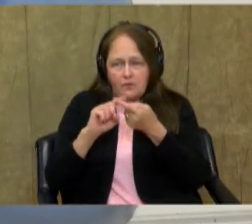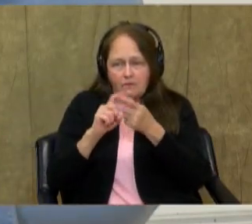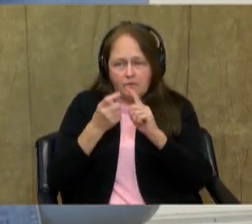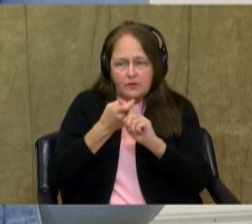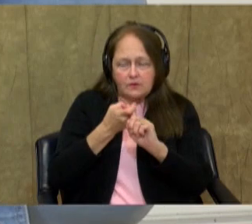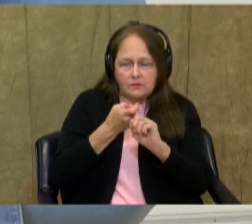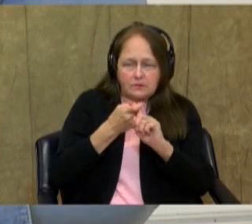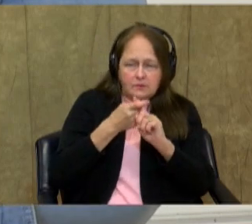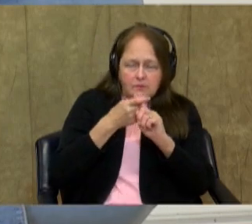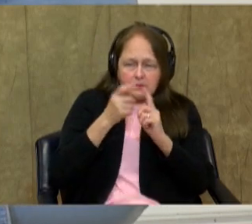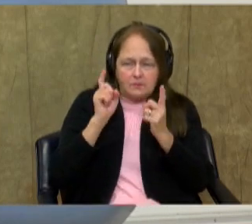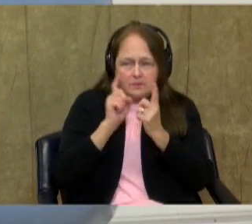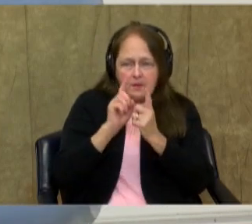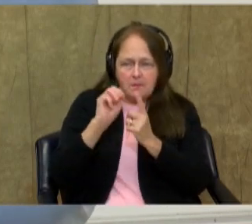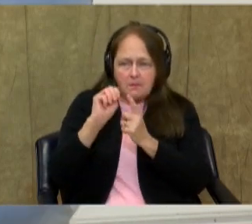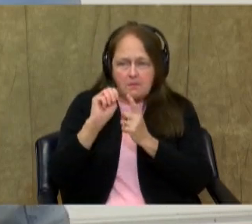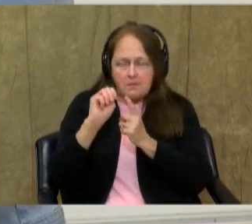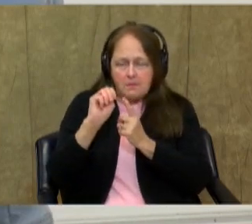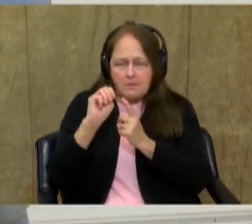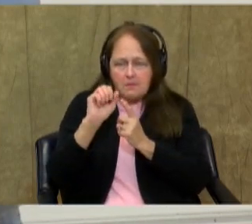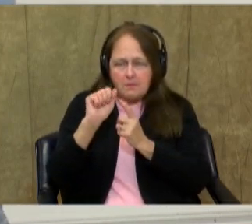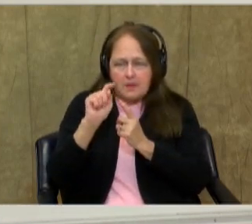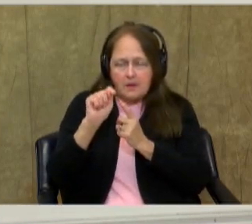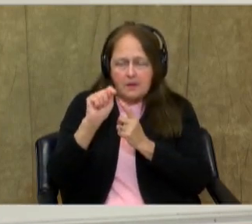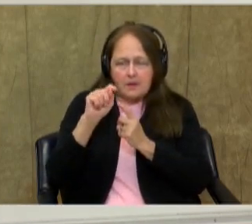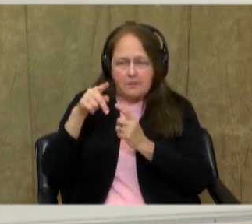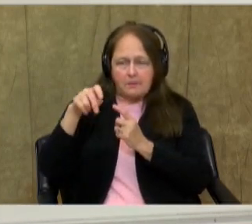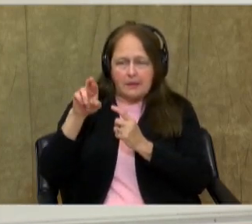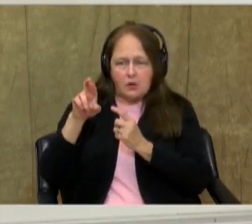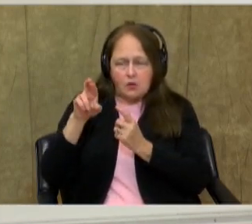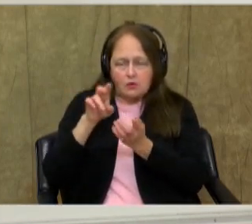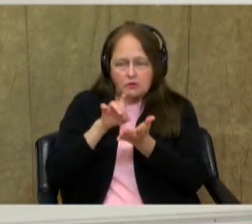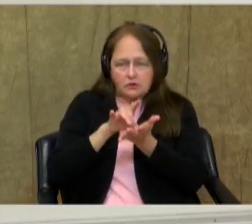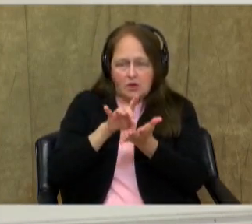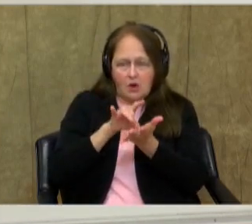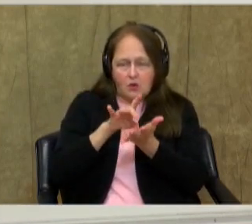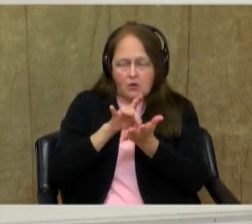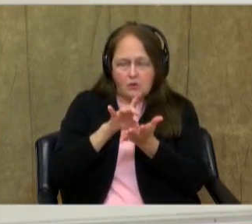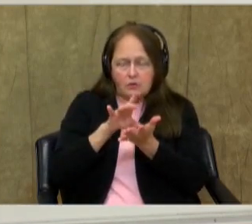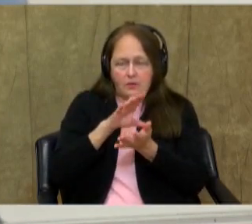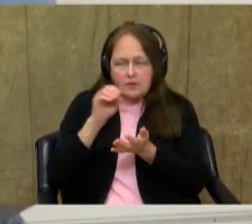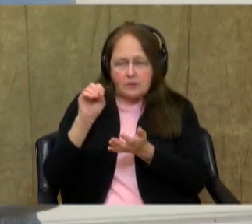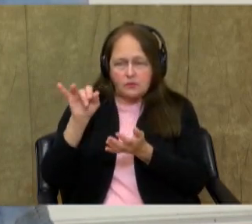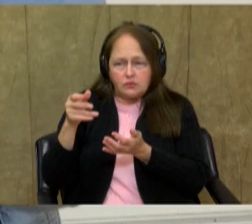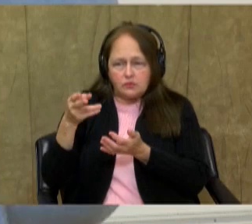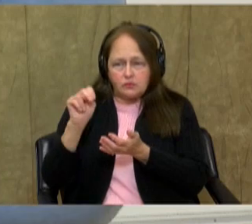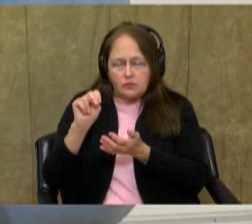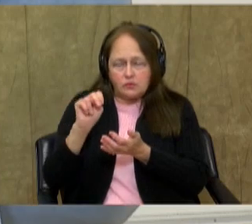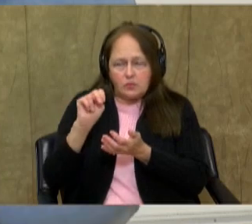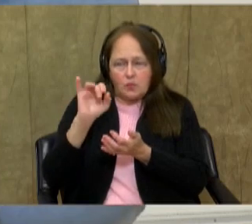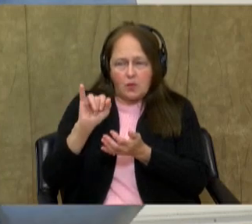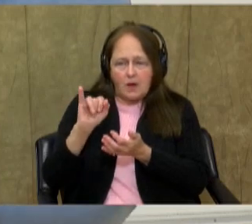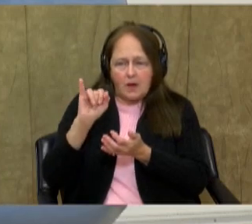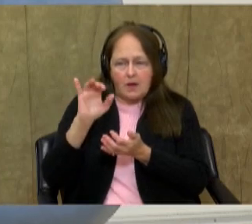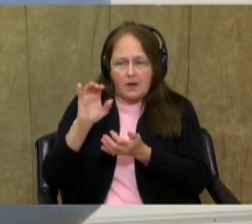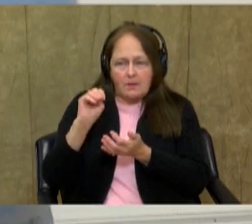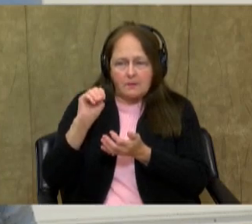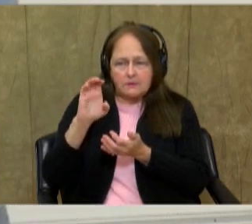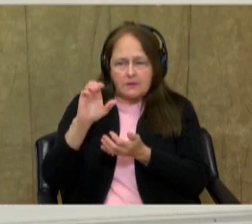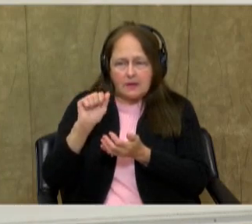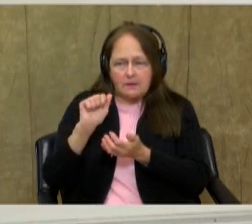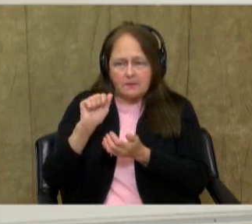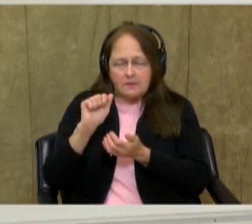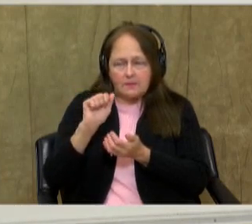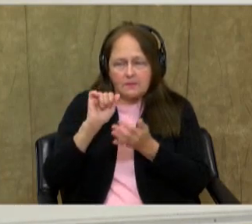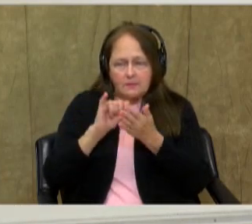He met Matt at the park. He met Peter at soccer. And he met John at the YMCA.